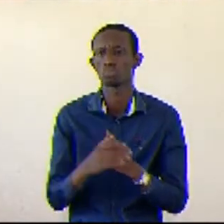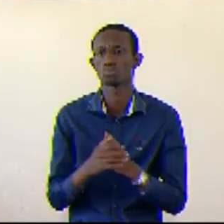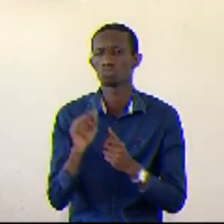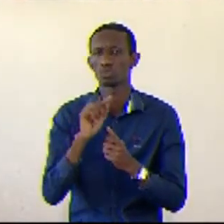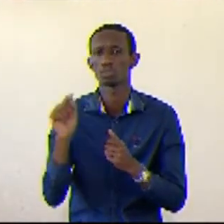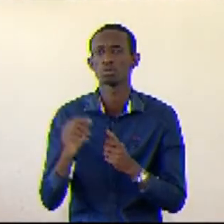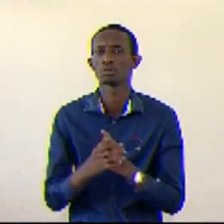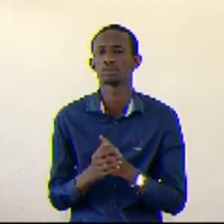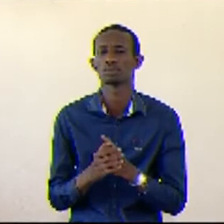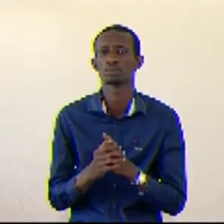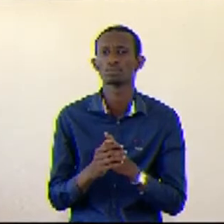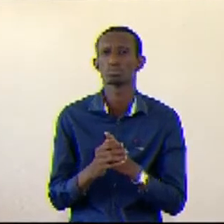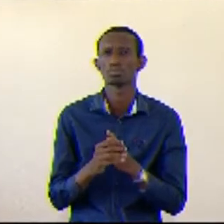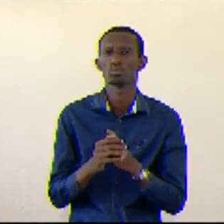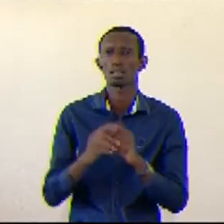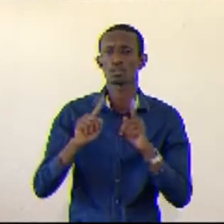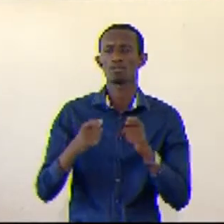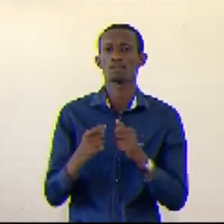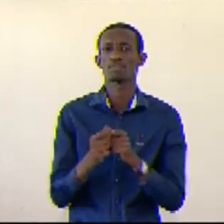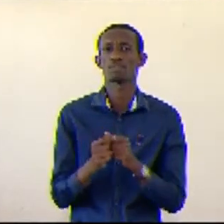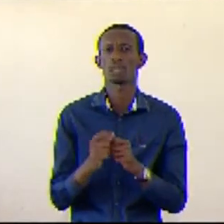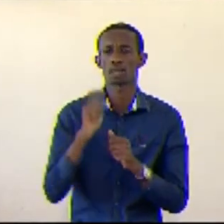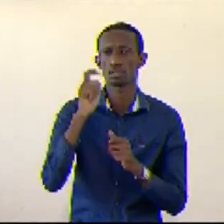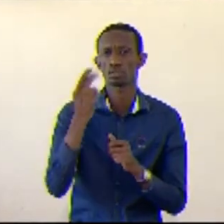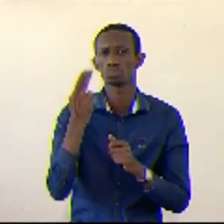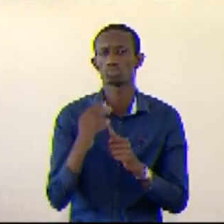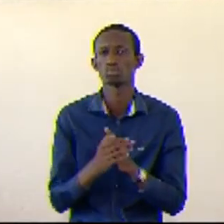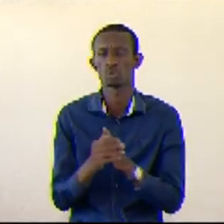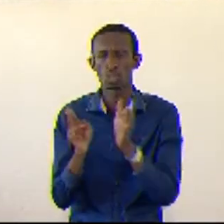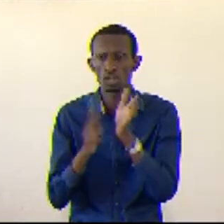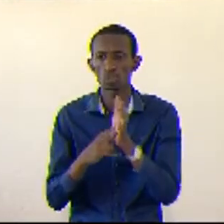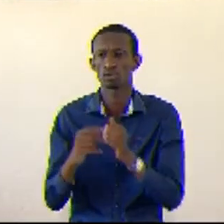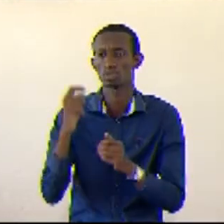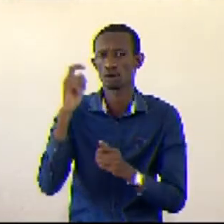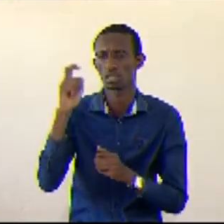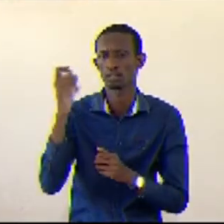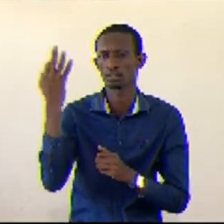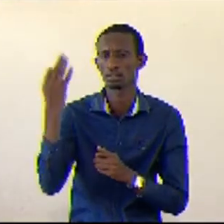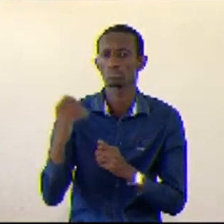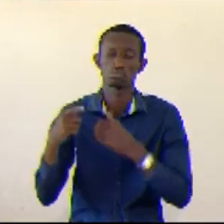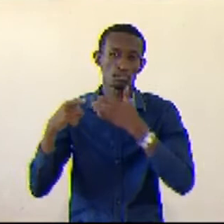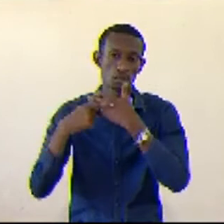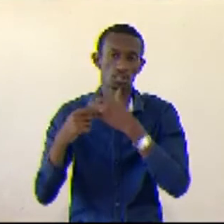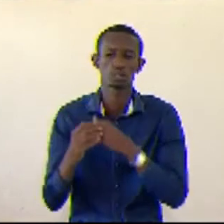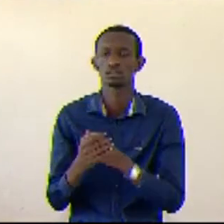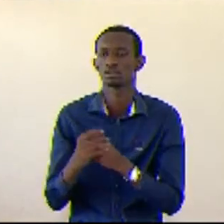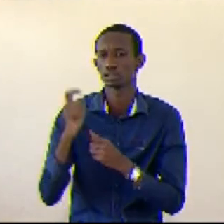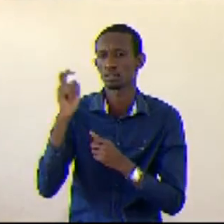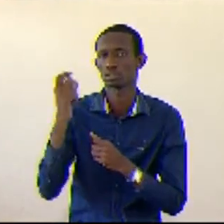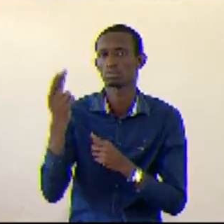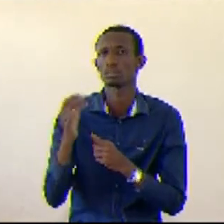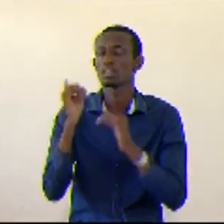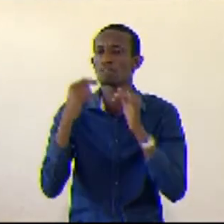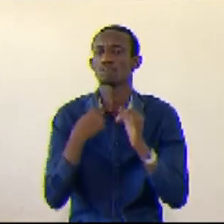of x2 is equal to x3 minus x2. When I move x2 to the left-hand